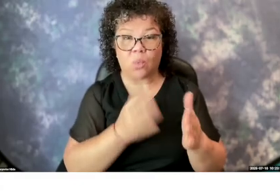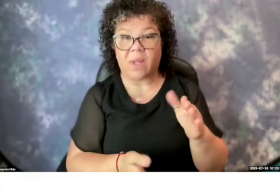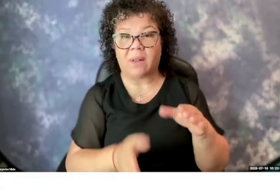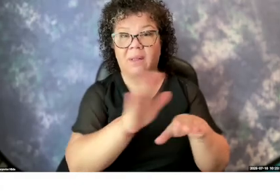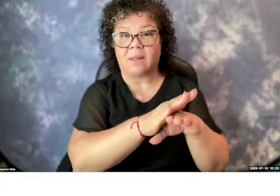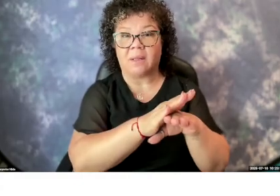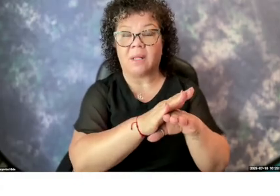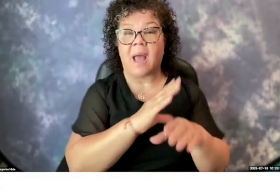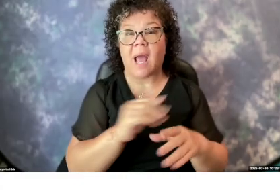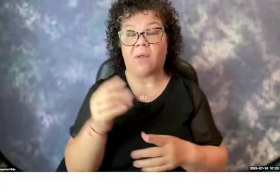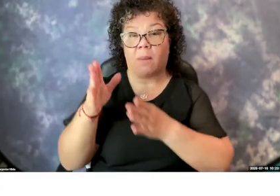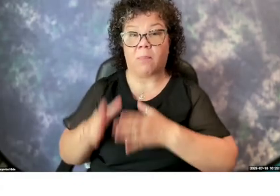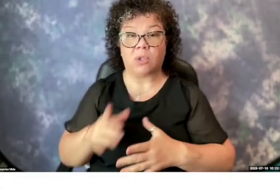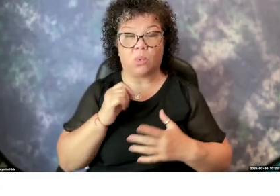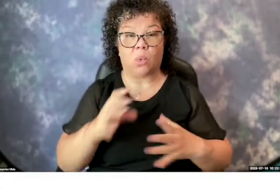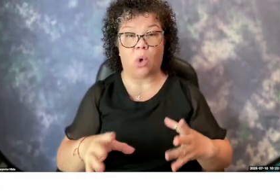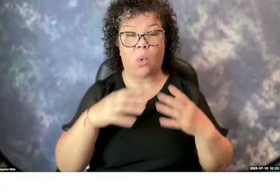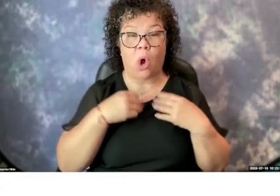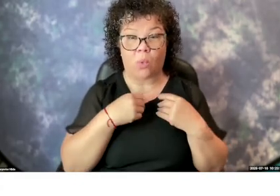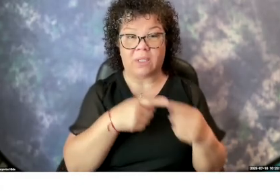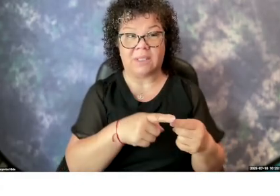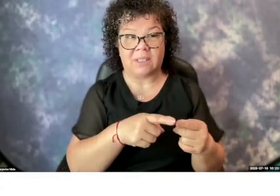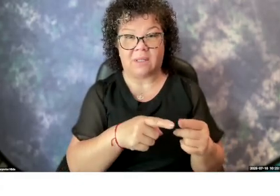the person who owns the car at the end of the life will have to